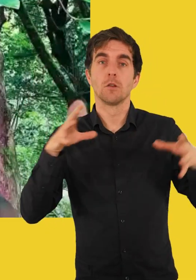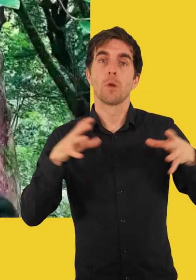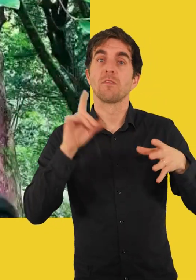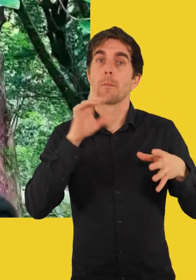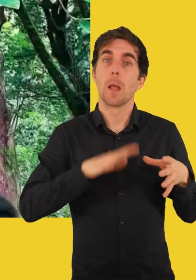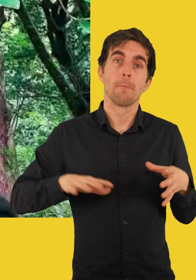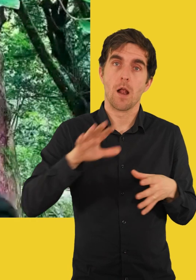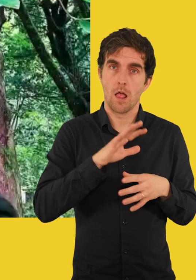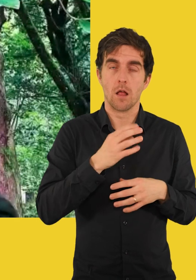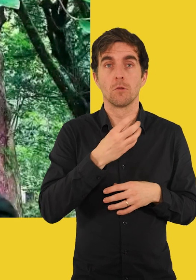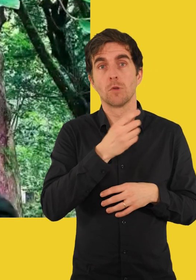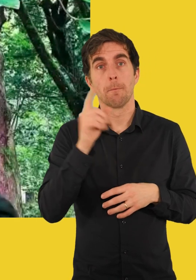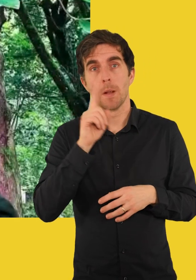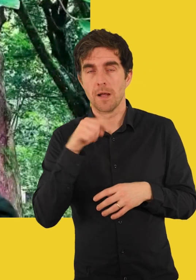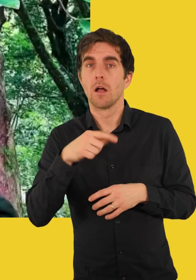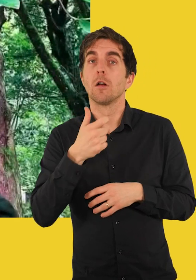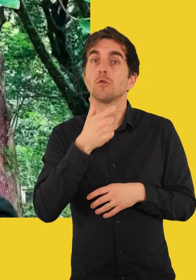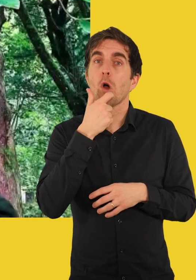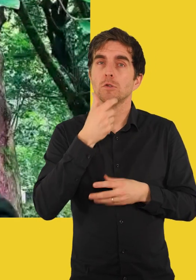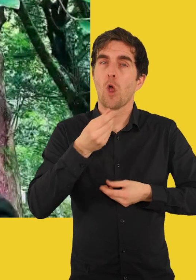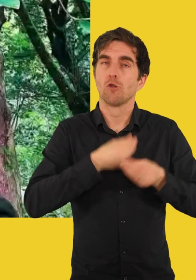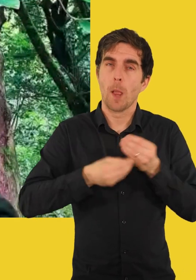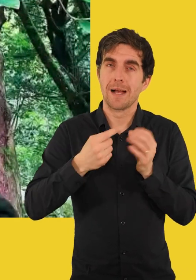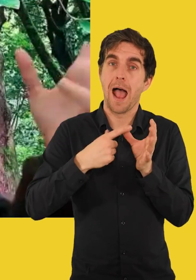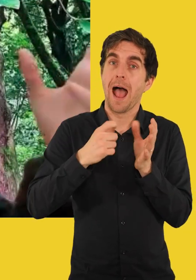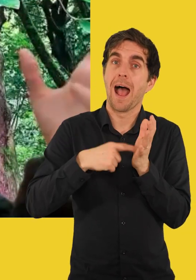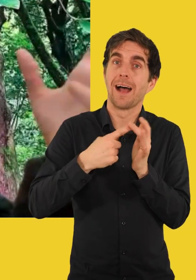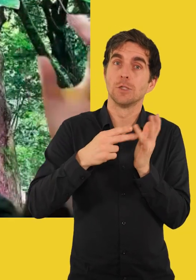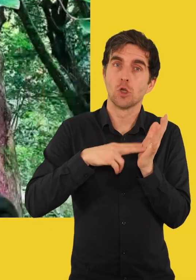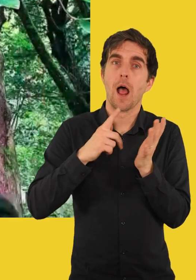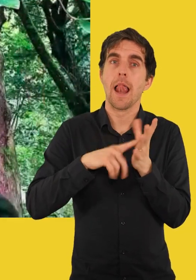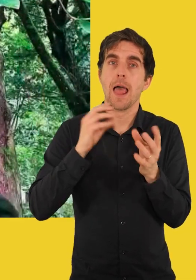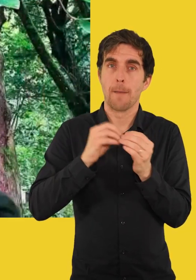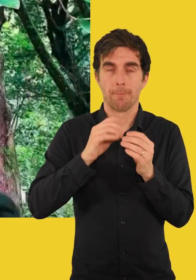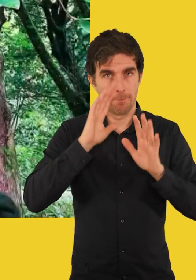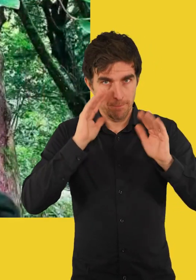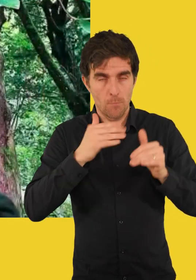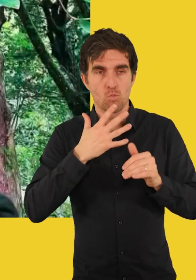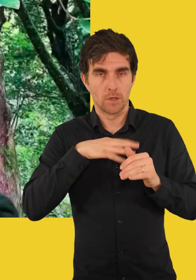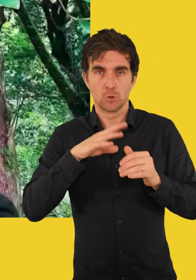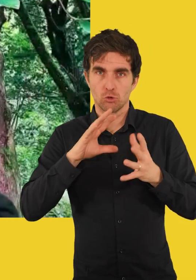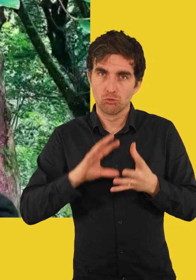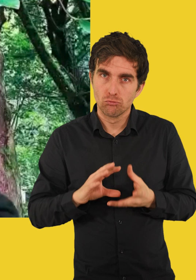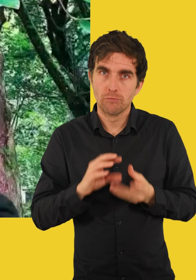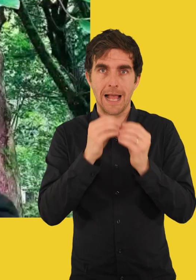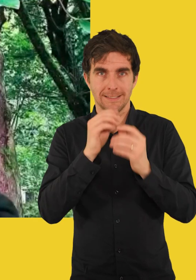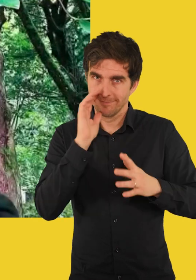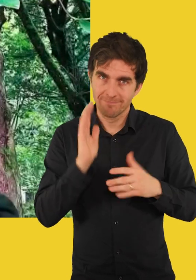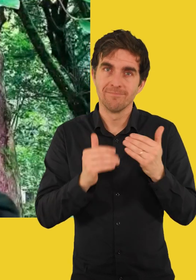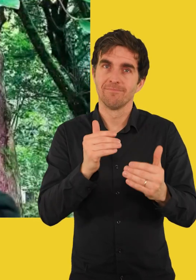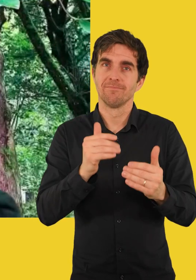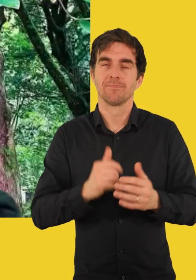this group of people and some of the people here at the Donut Economics Action Lab are focused on and wanting to